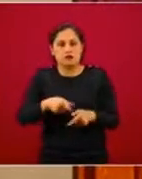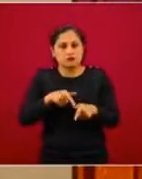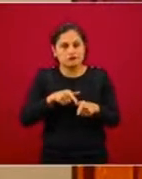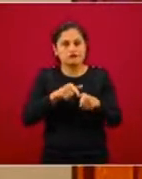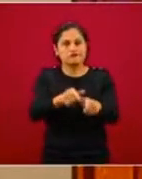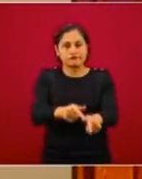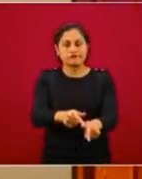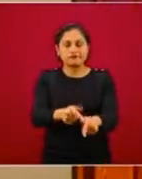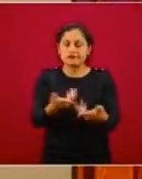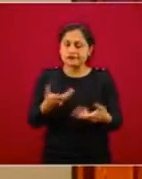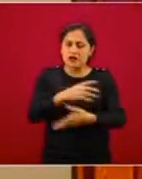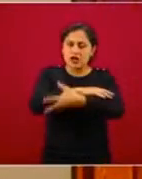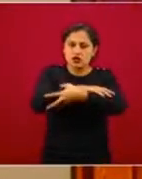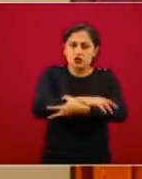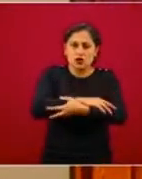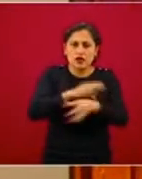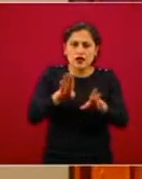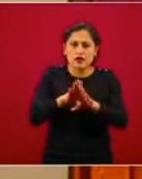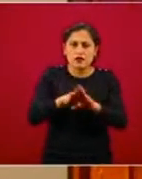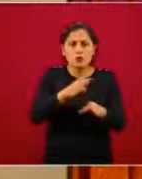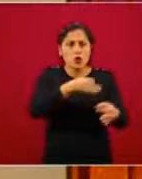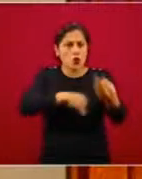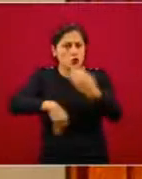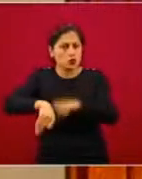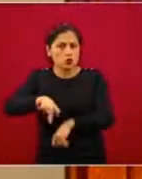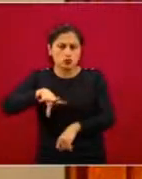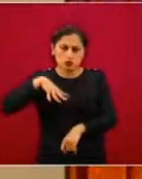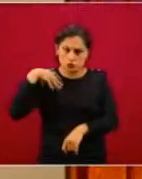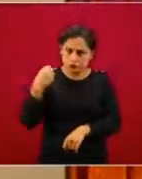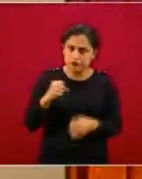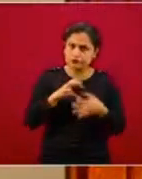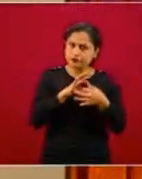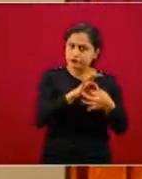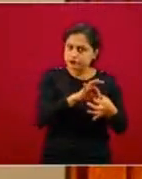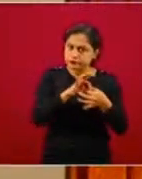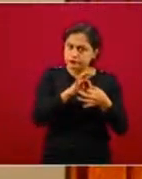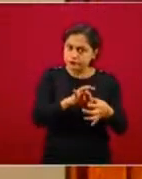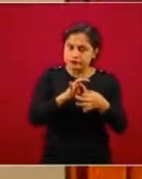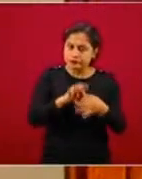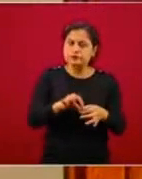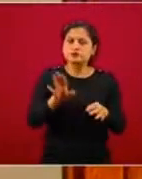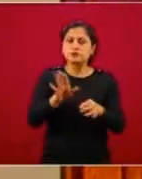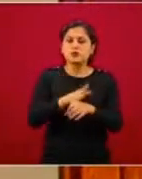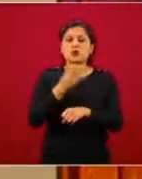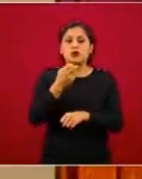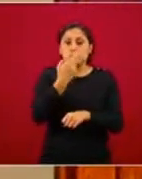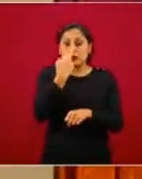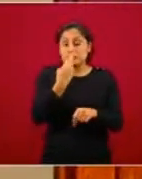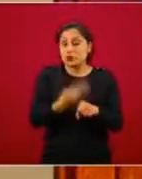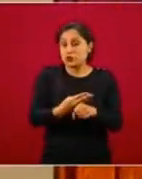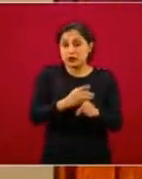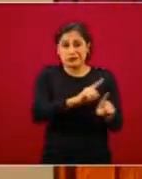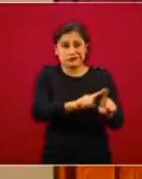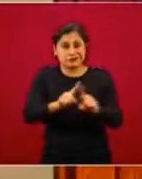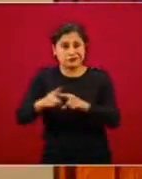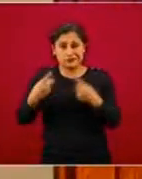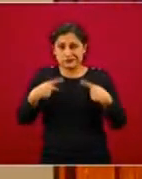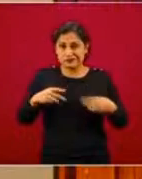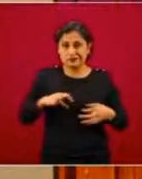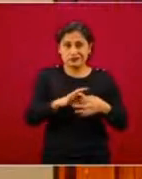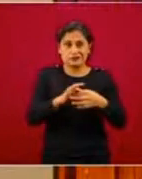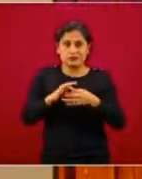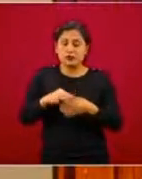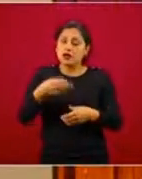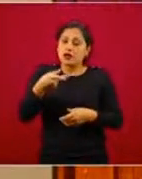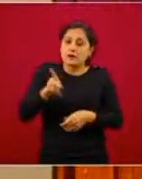have to have solidarity. We all have to be on board. We're all responsible. We're all waving the banner of